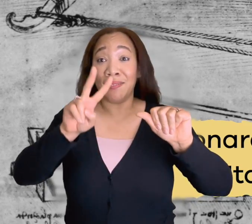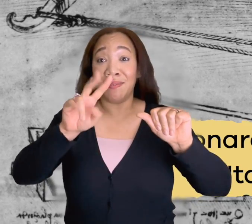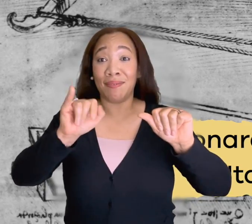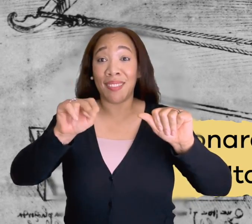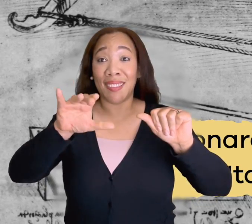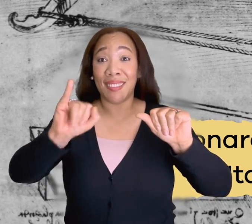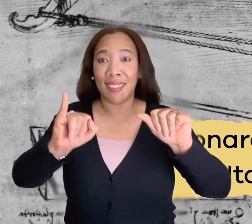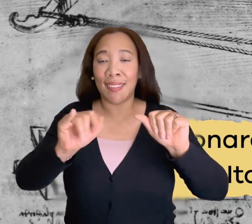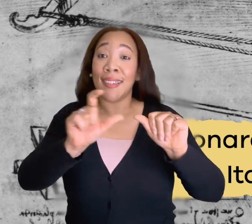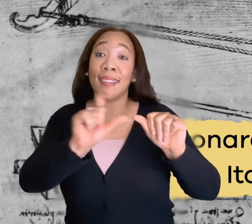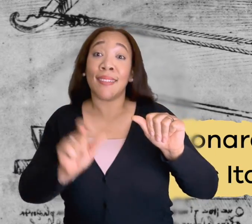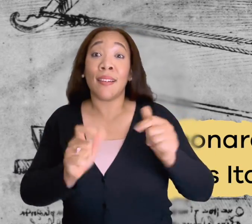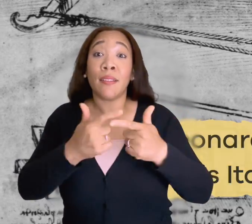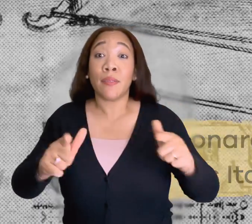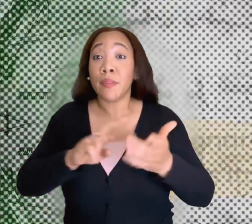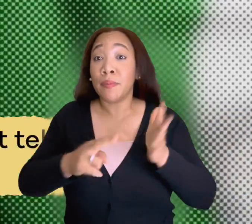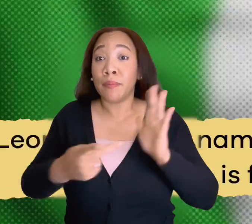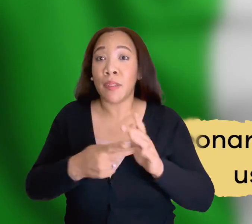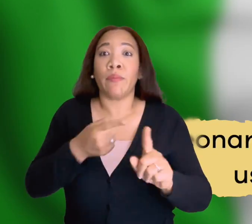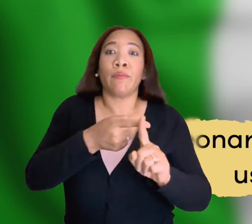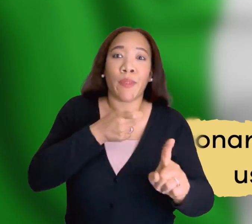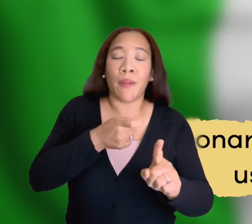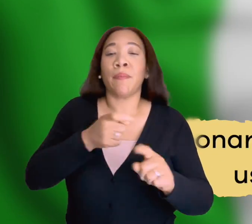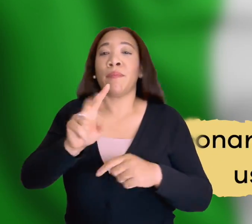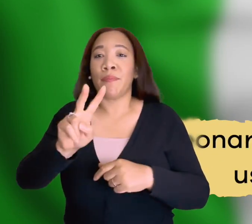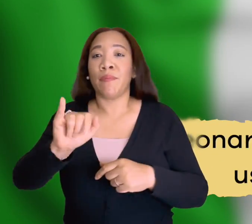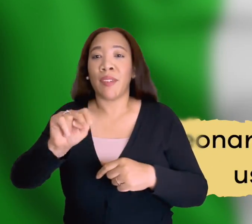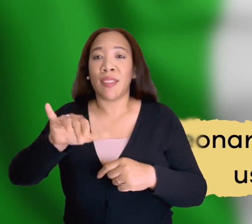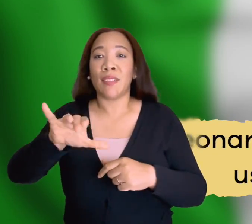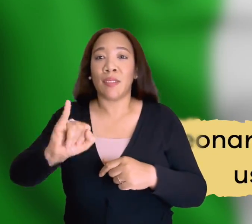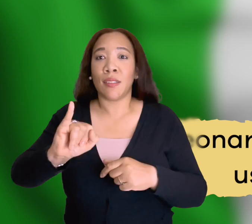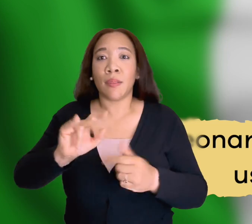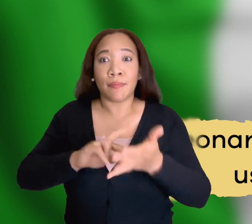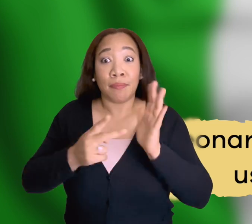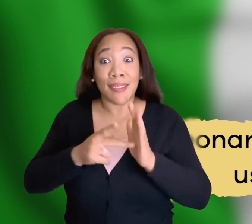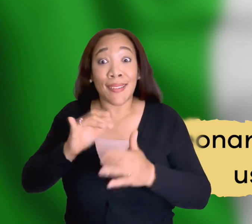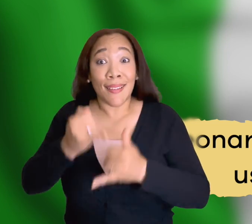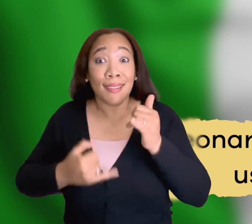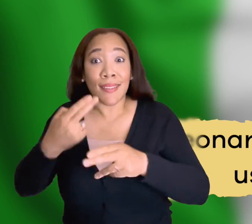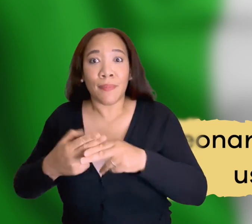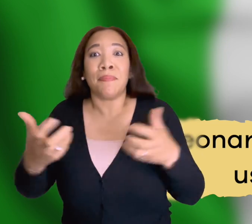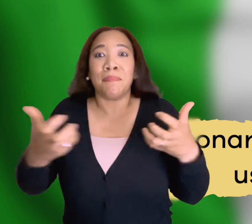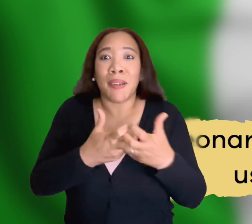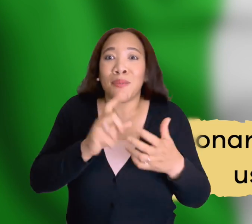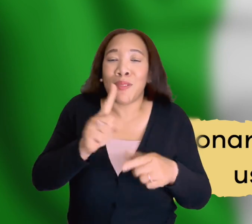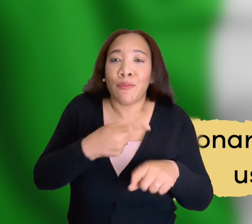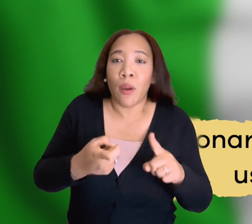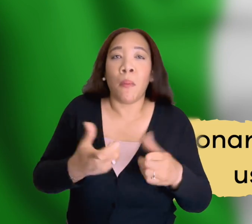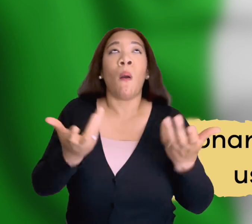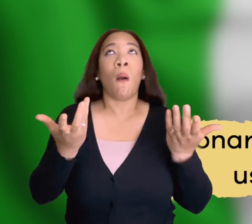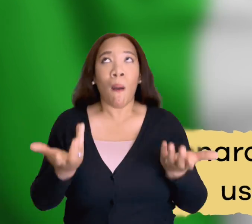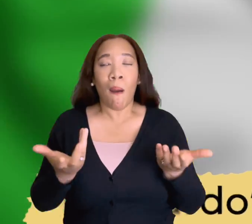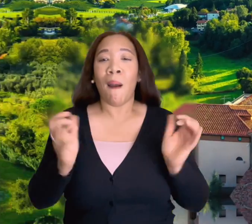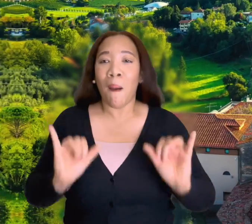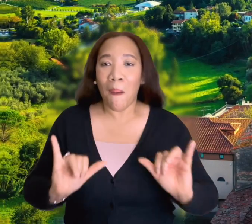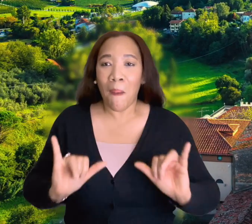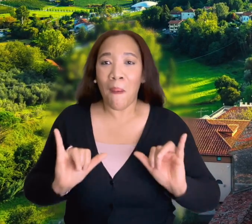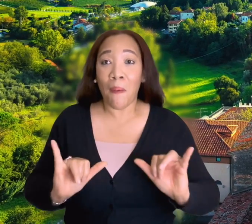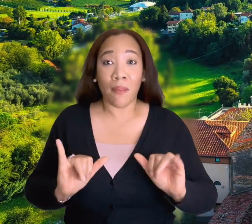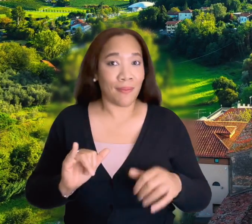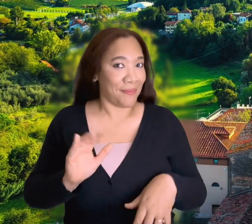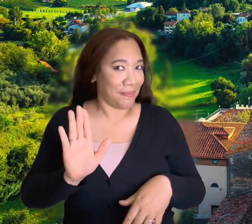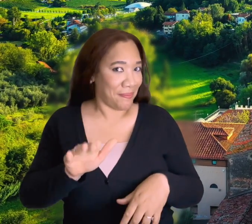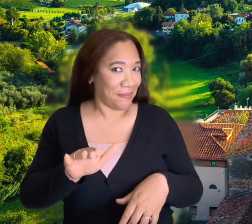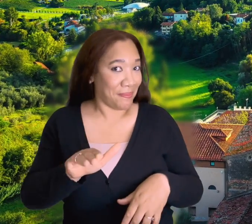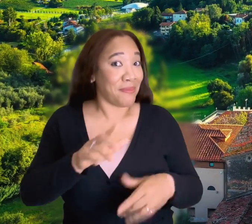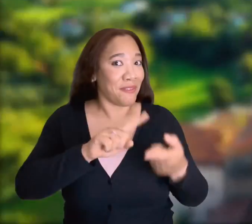Italian for from Vinci, which means that Leonardo's last name just tells us where he's from. Now you